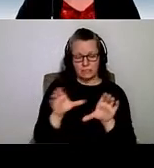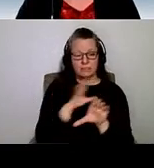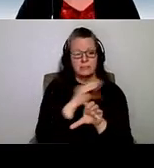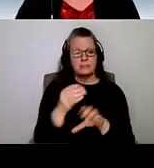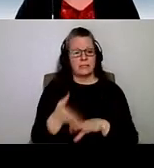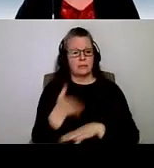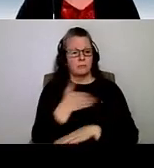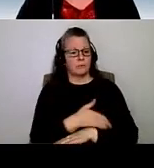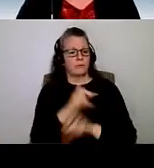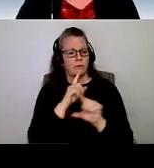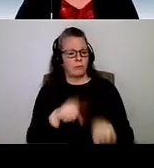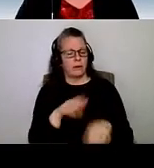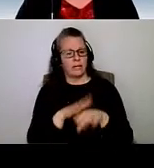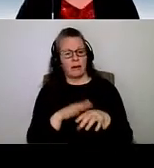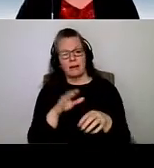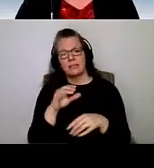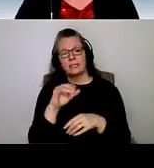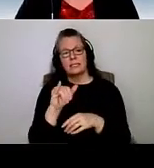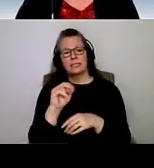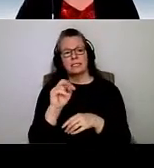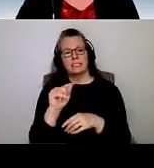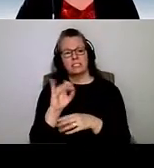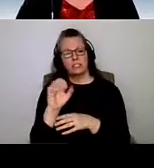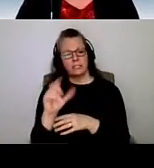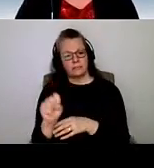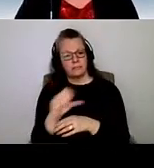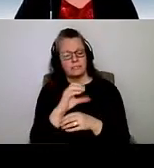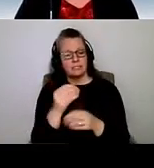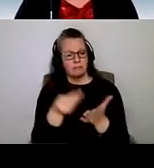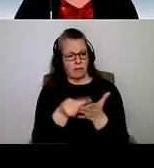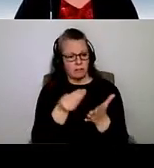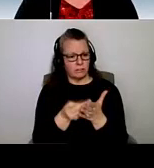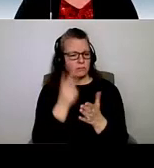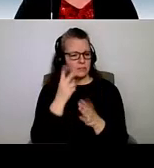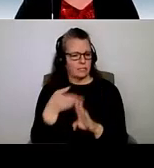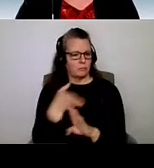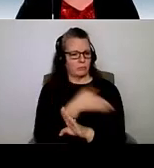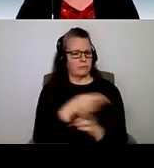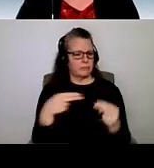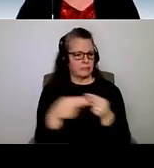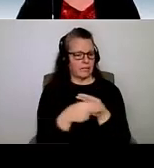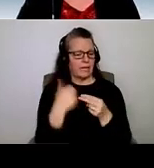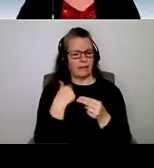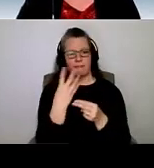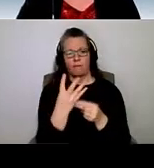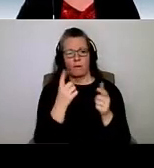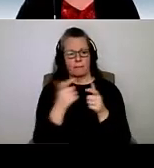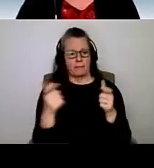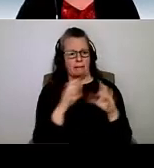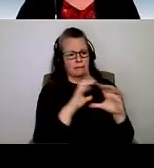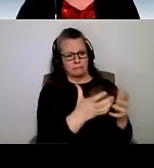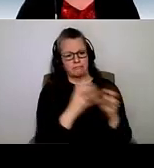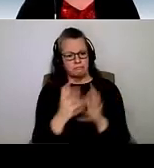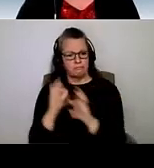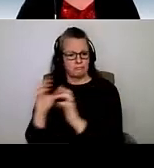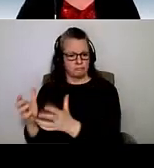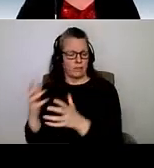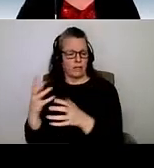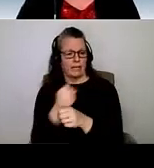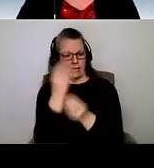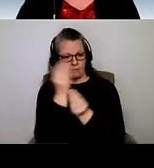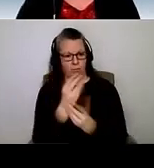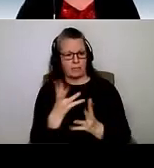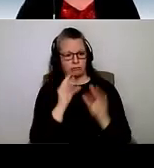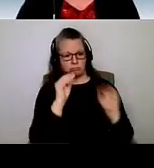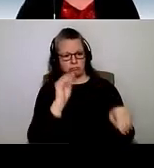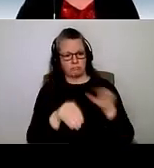reporting on the initiatives and dollars. As you saw on the previous slide, we really have 4 big buckets that we are getting information in, and we would like to have more